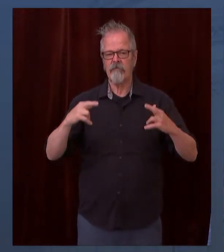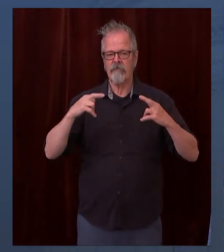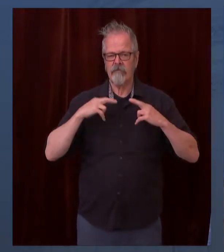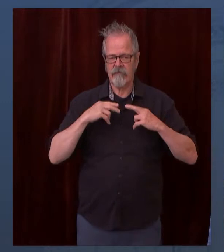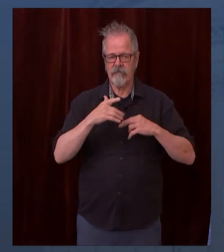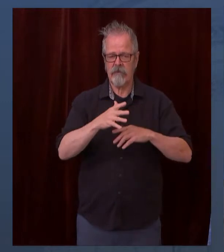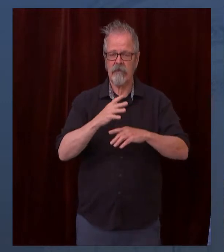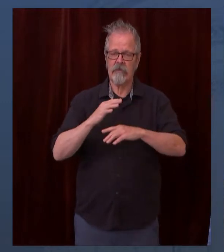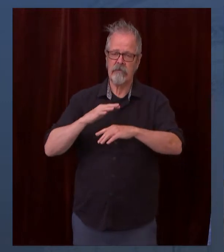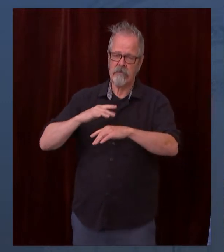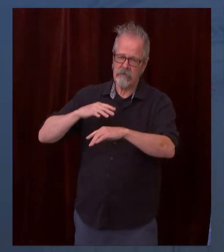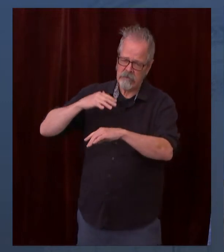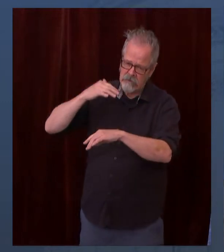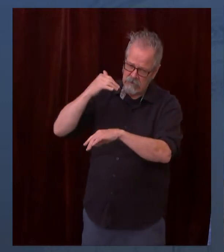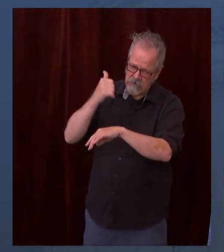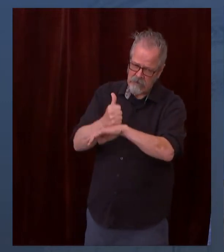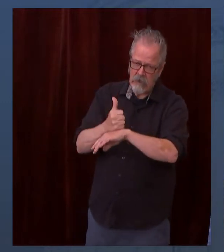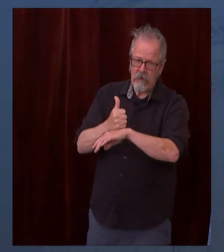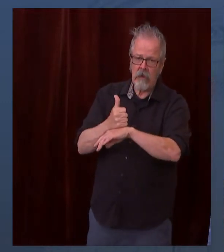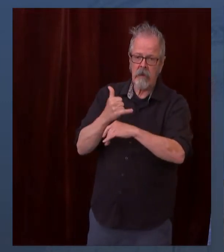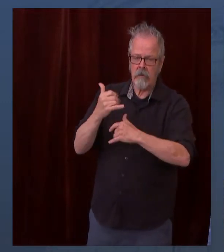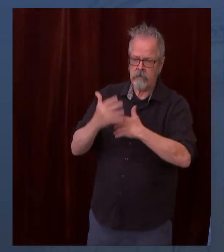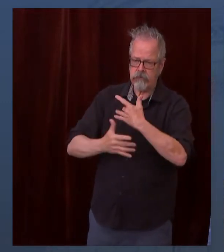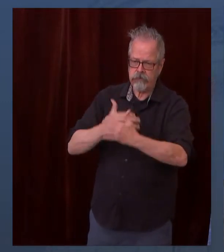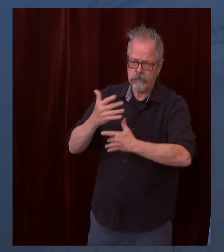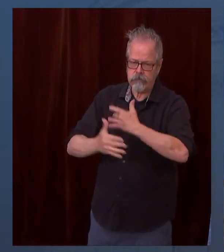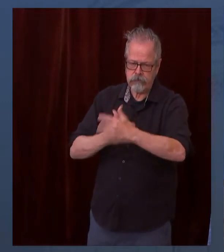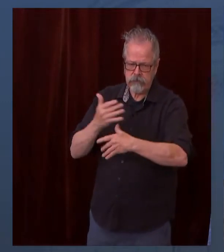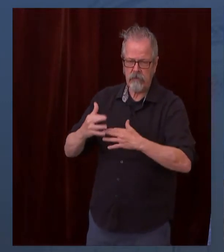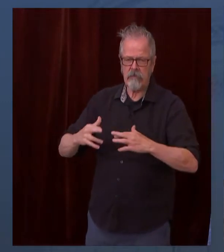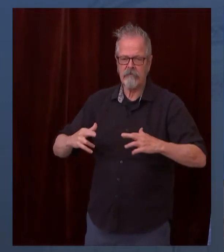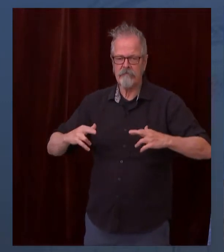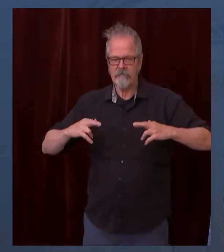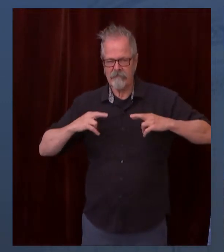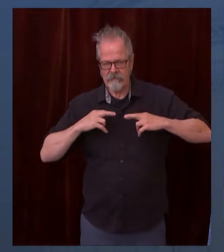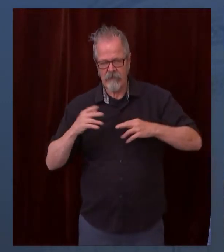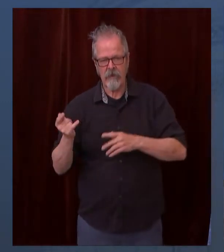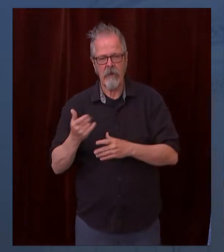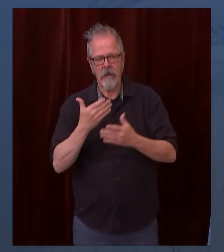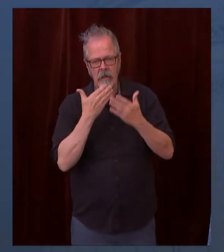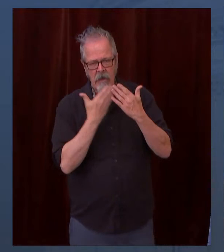some comments from our new DOC Secretary, Cheryl Strange. Cheryl.